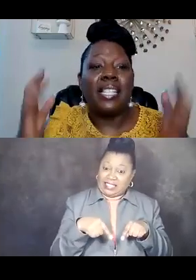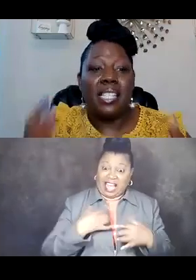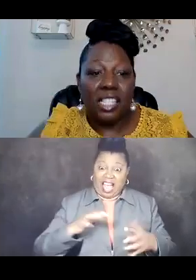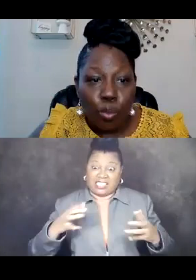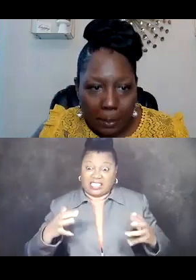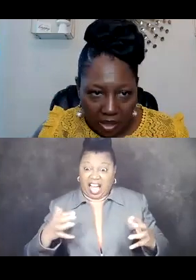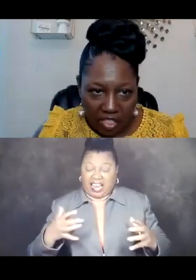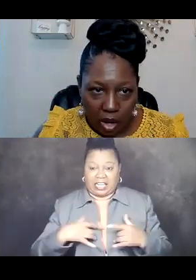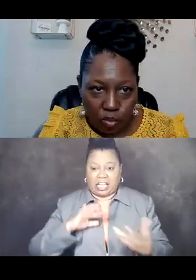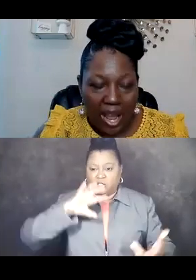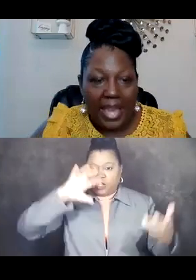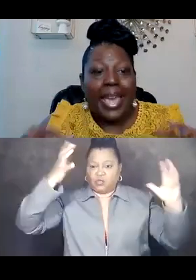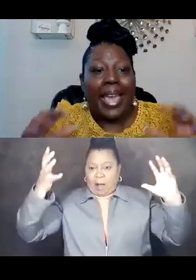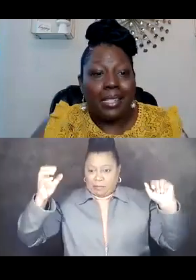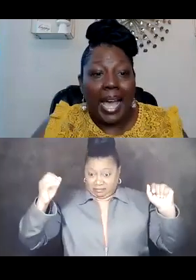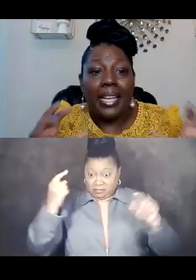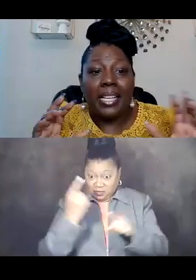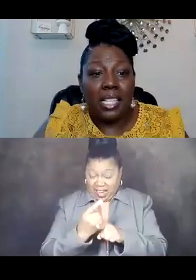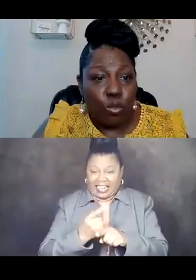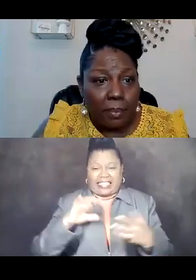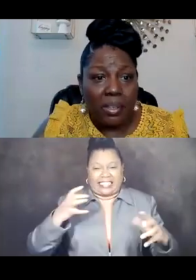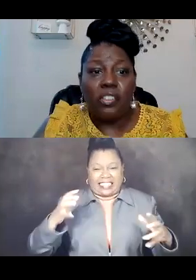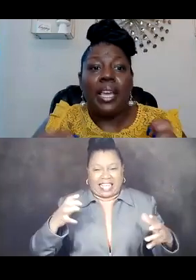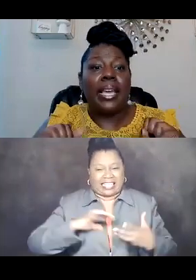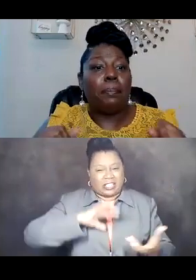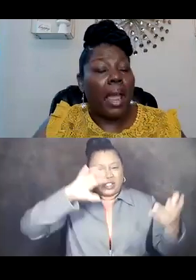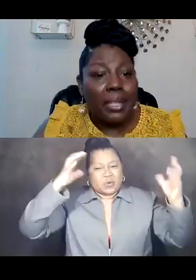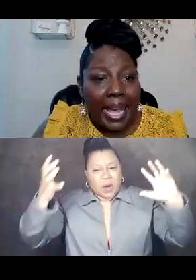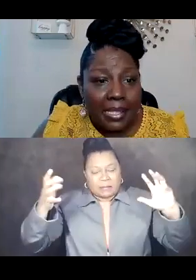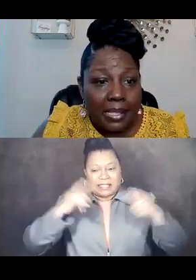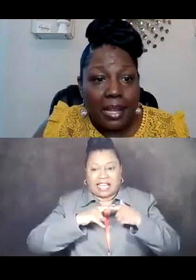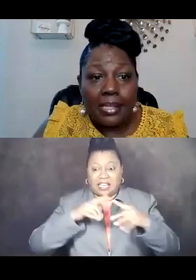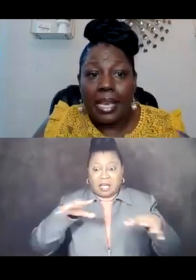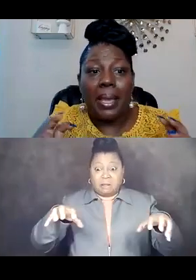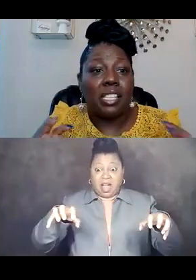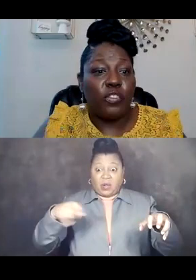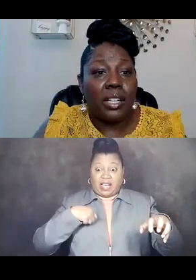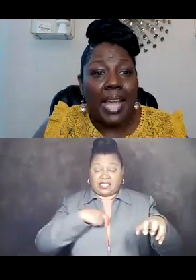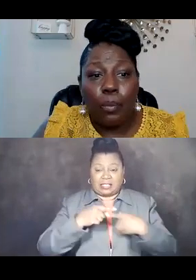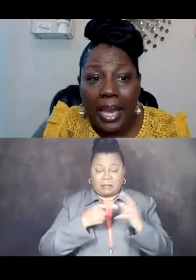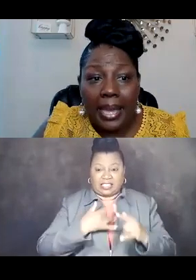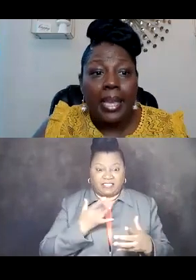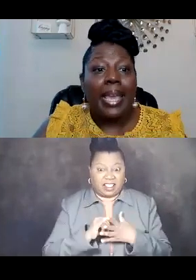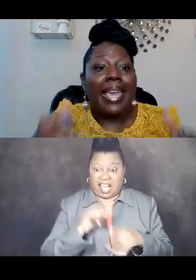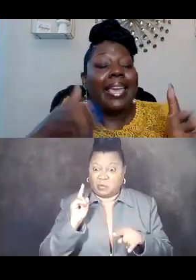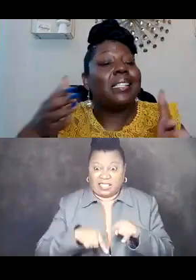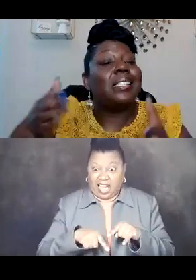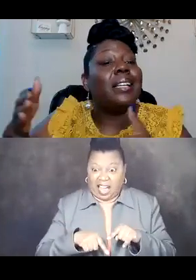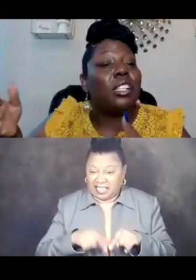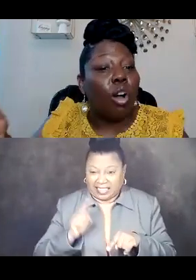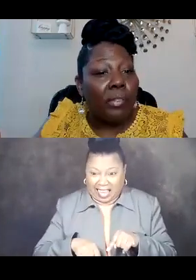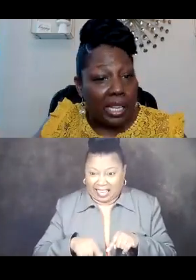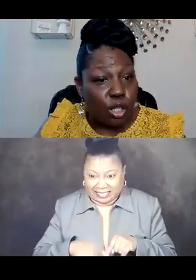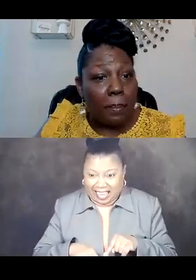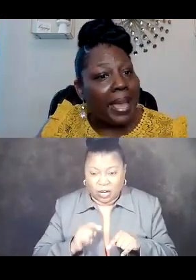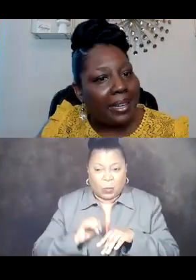Anxiety is disruptive though, right? Anxiety is disruptive. It paralyzes us. It makes us feel like we can't. It can send